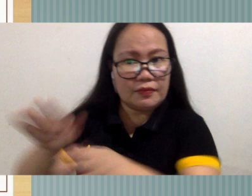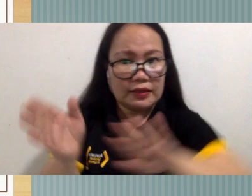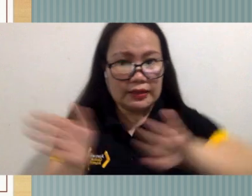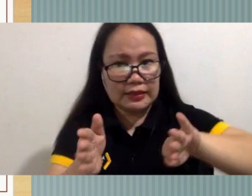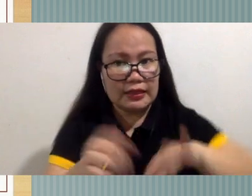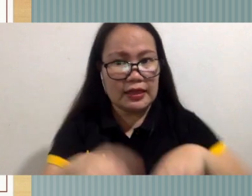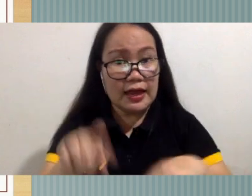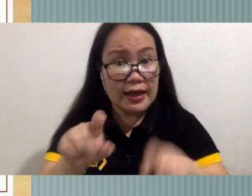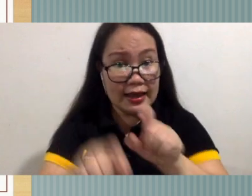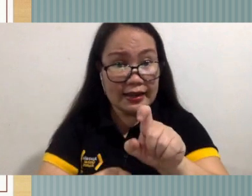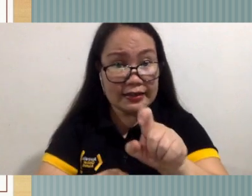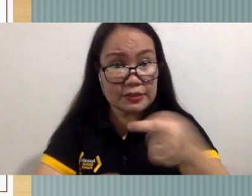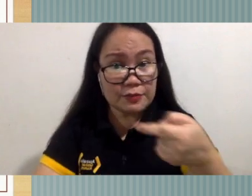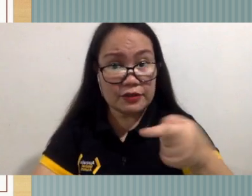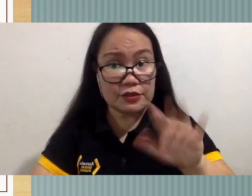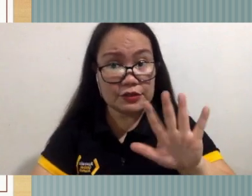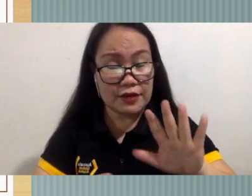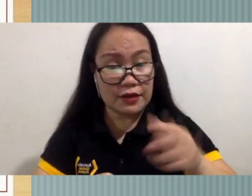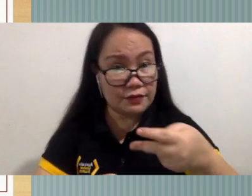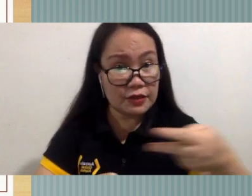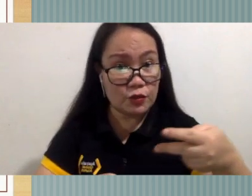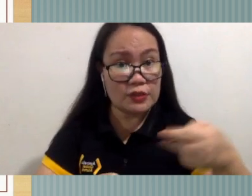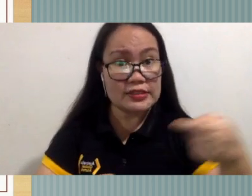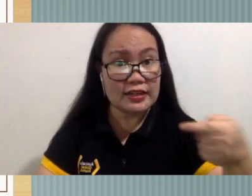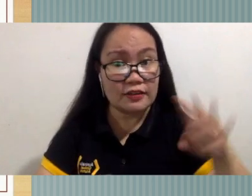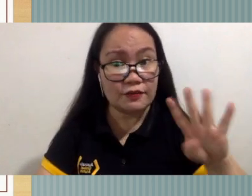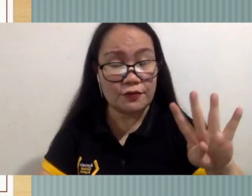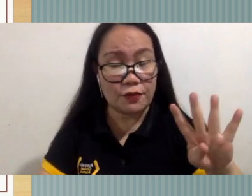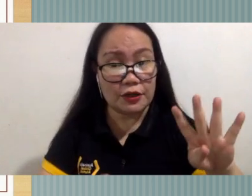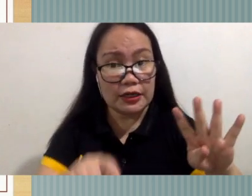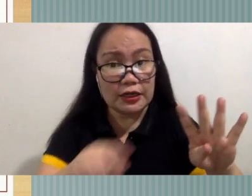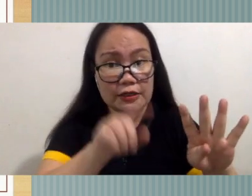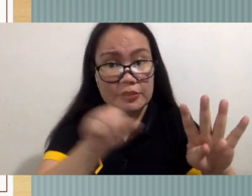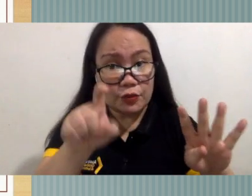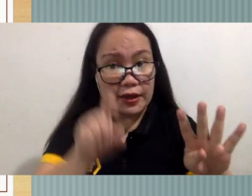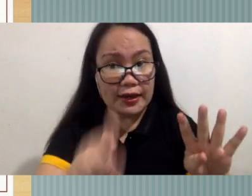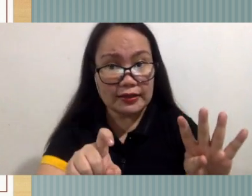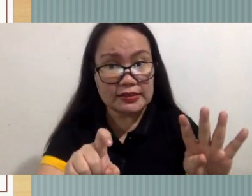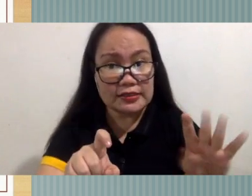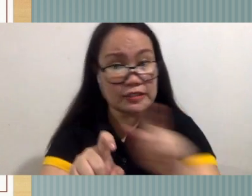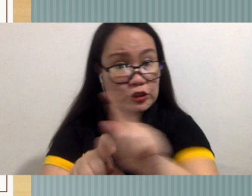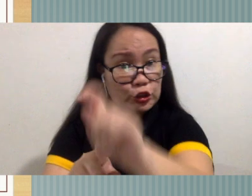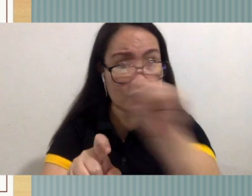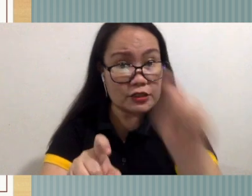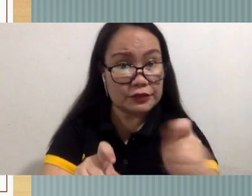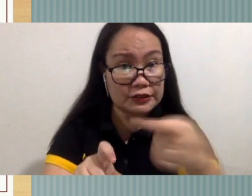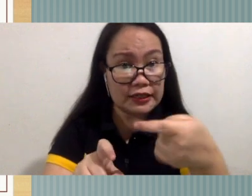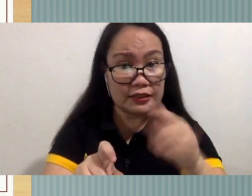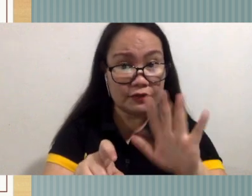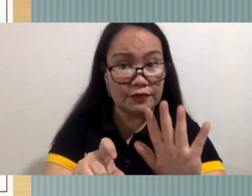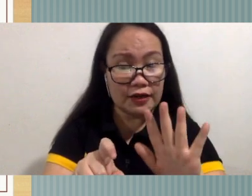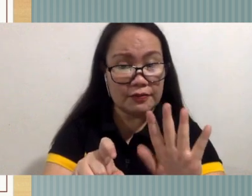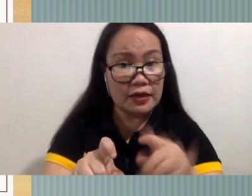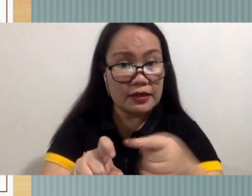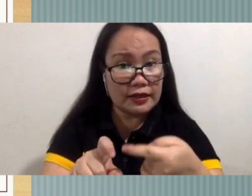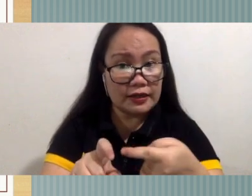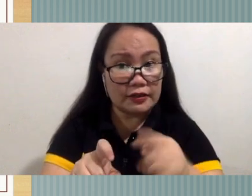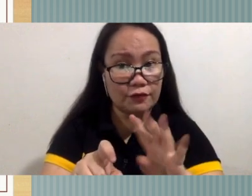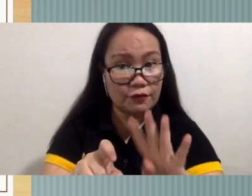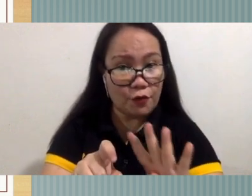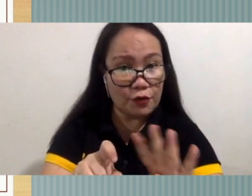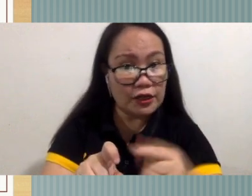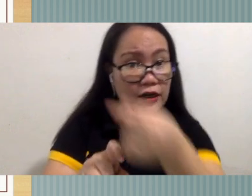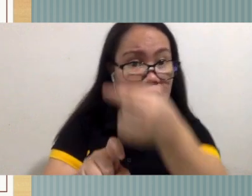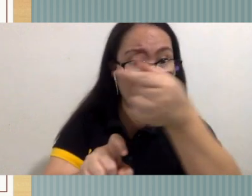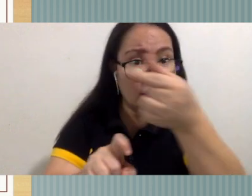to negative 4. So, x is equal to negative 4 plus 5. So, we will have x is